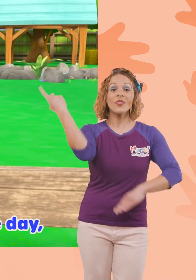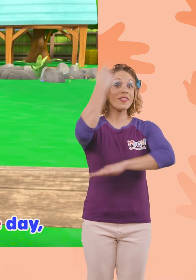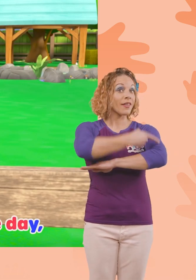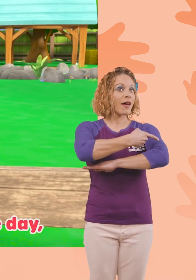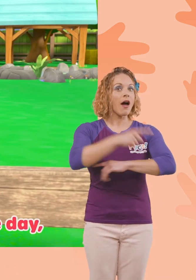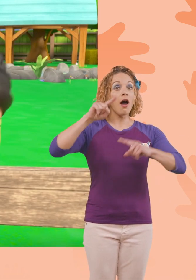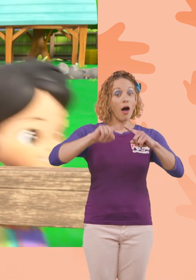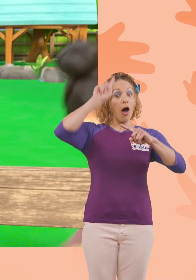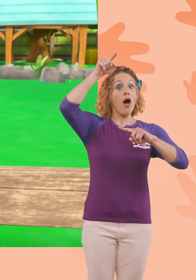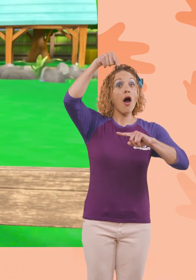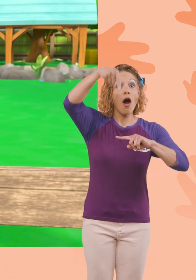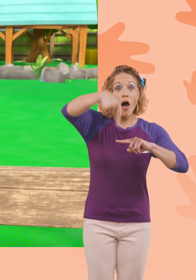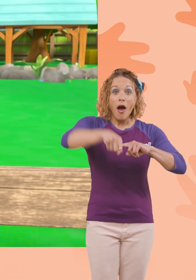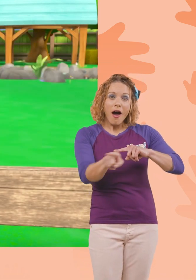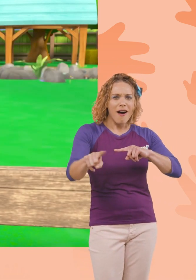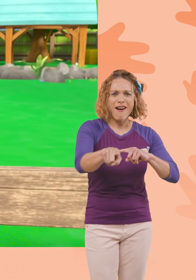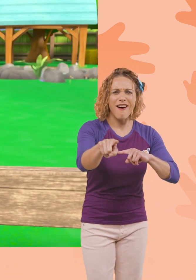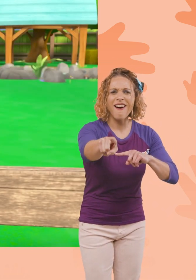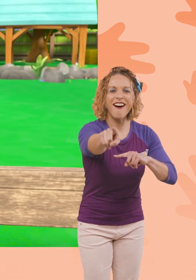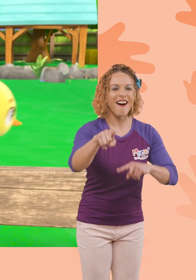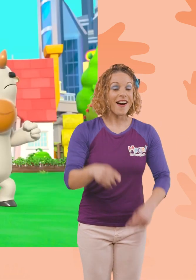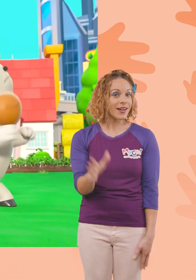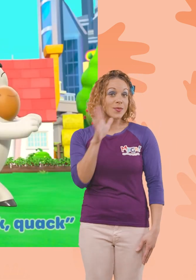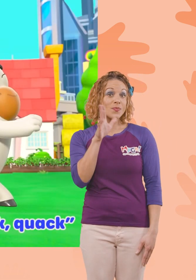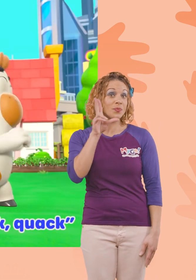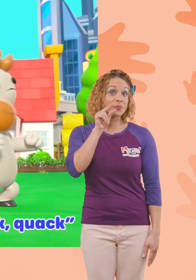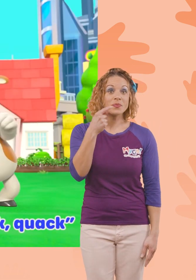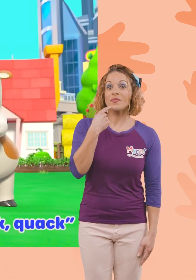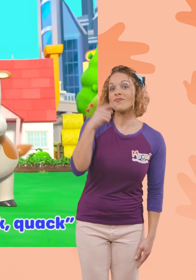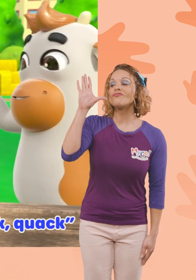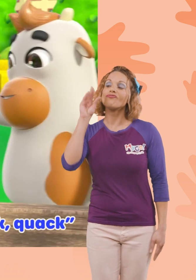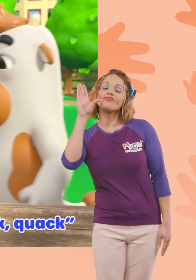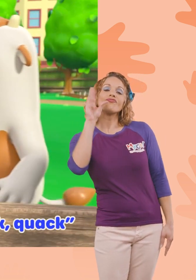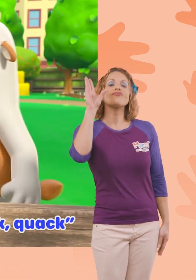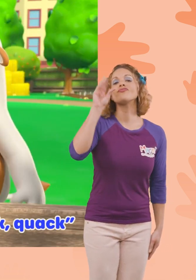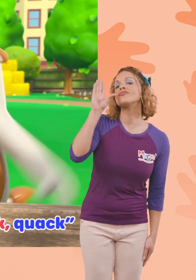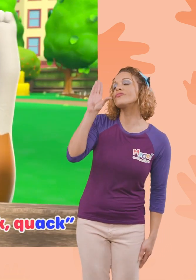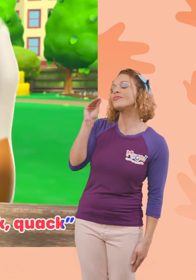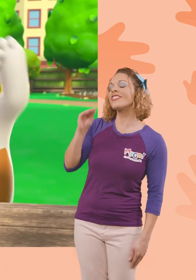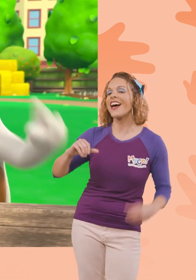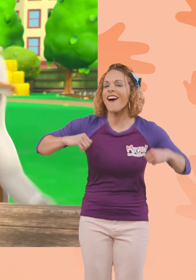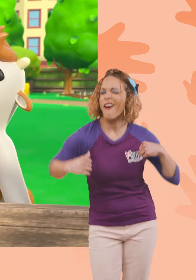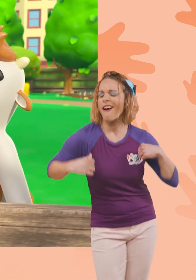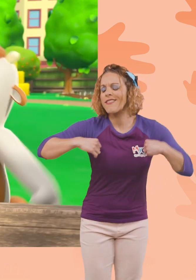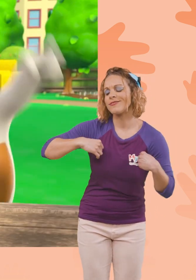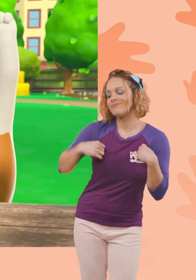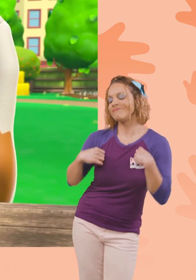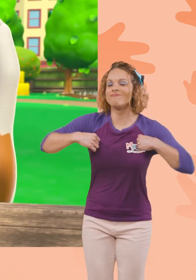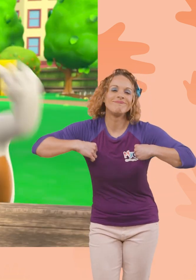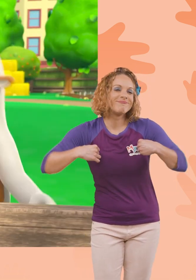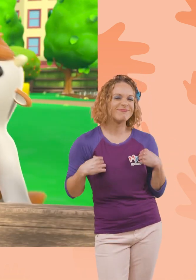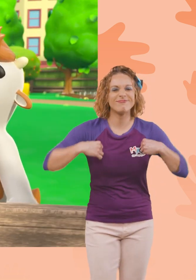went swimming one day, over the hill and far away. Mother duck said quack, quack, quack, quack.